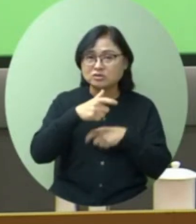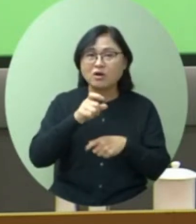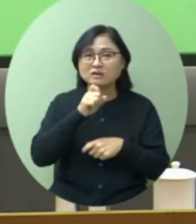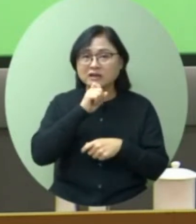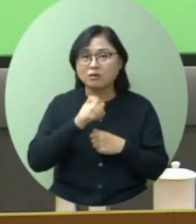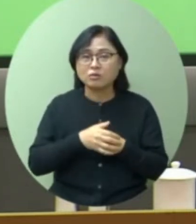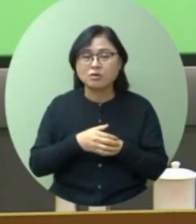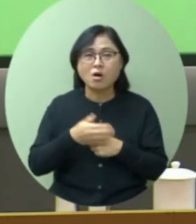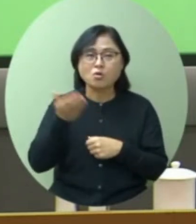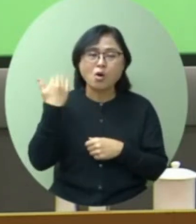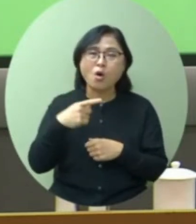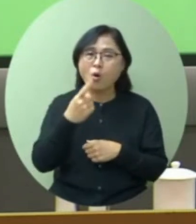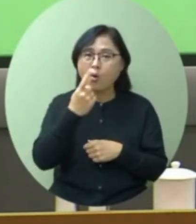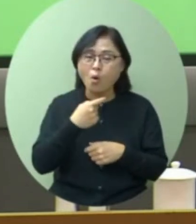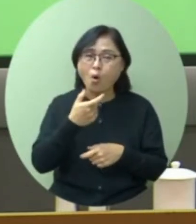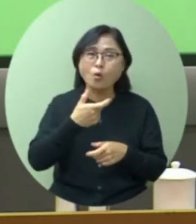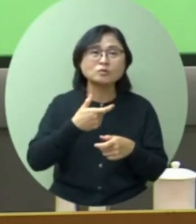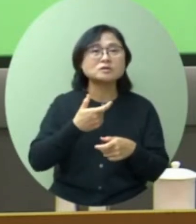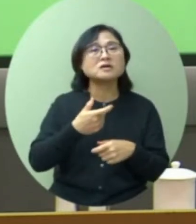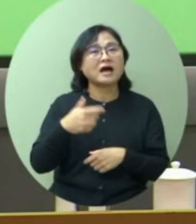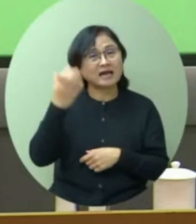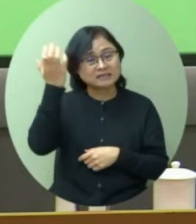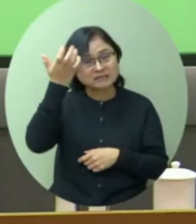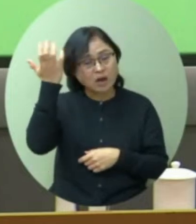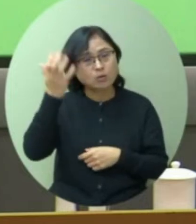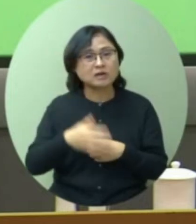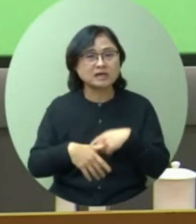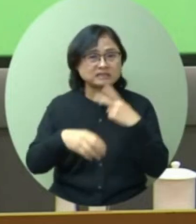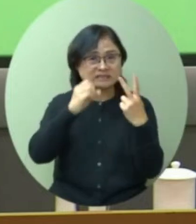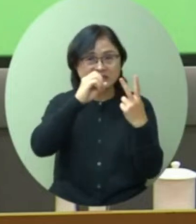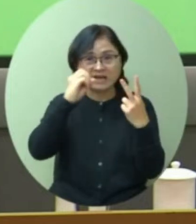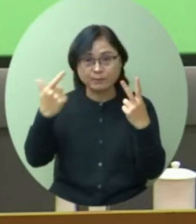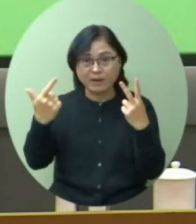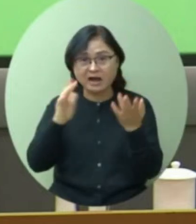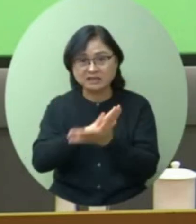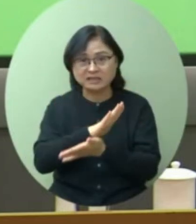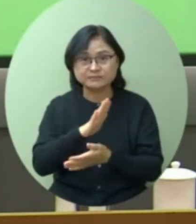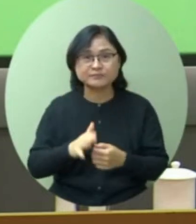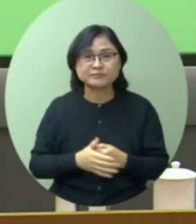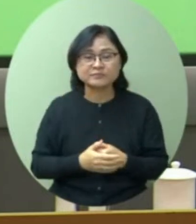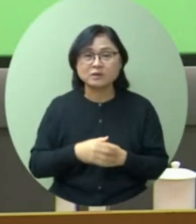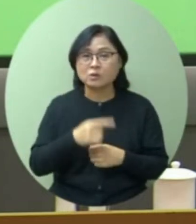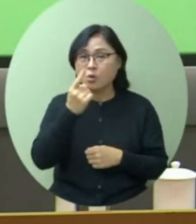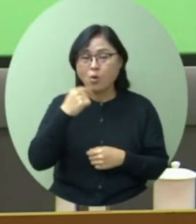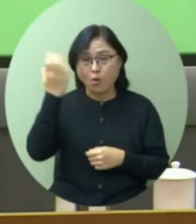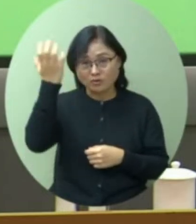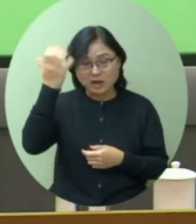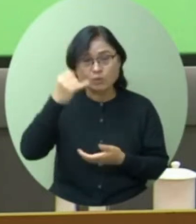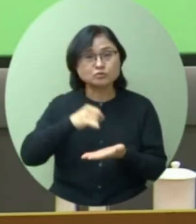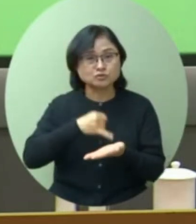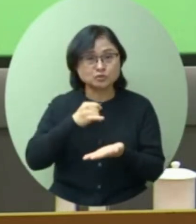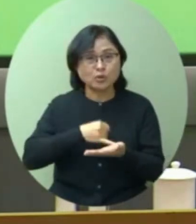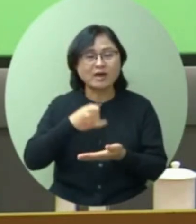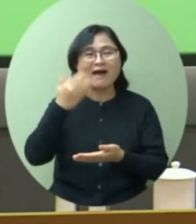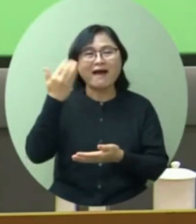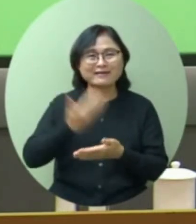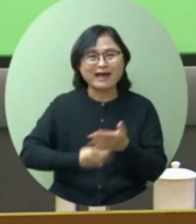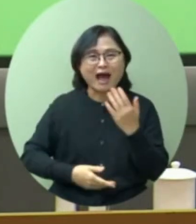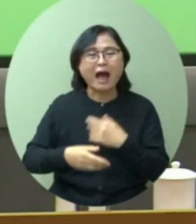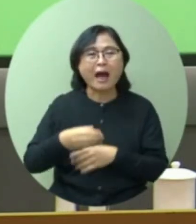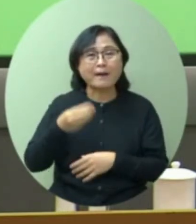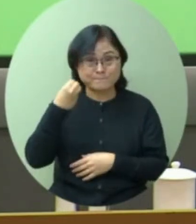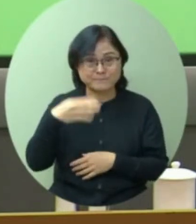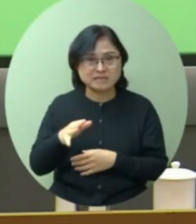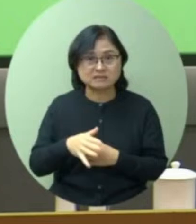market of high-end liquor. In 2008,